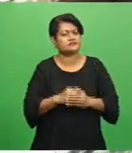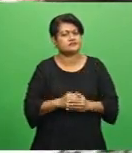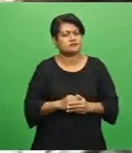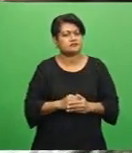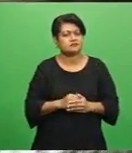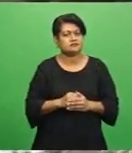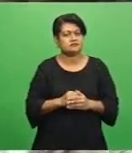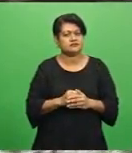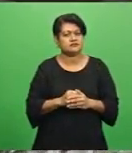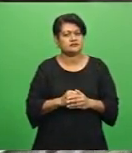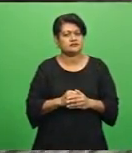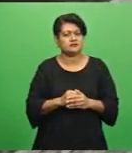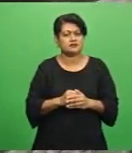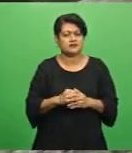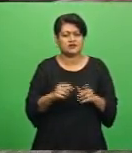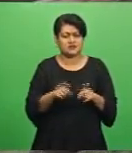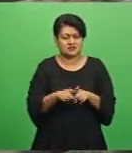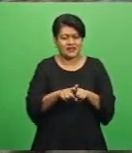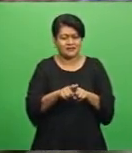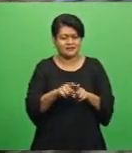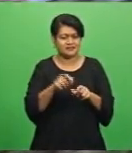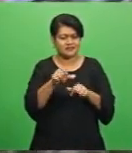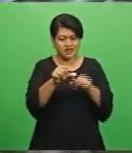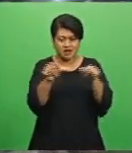course, ministries like agriculture,